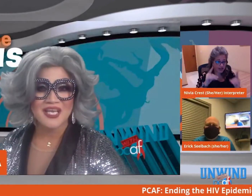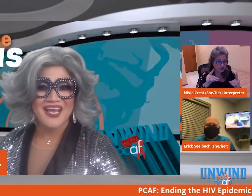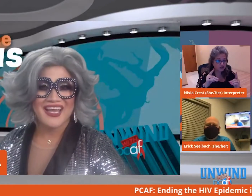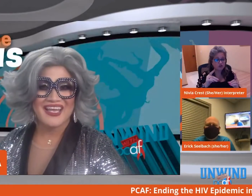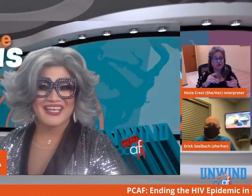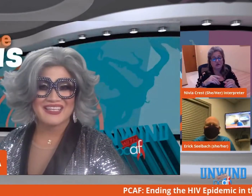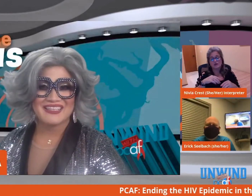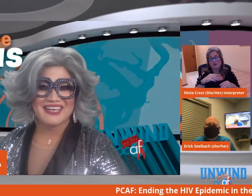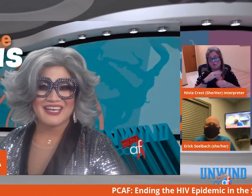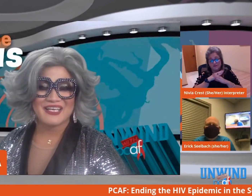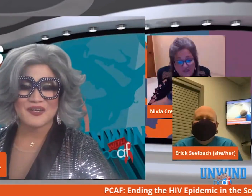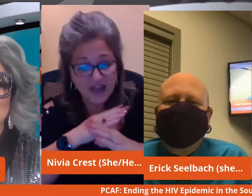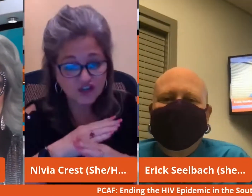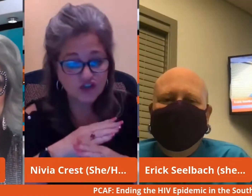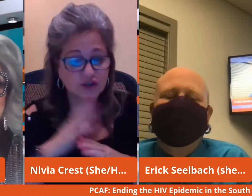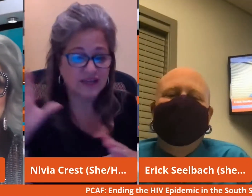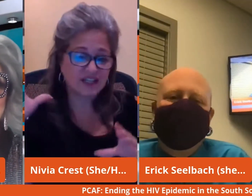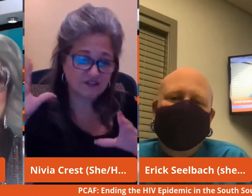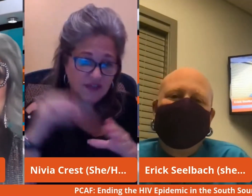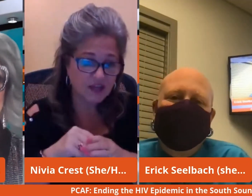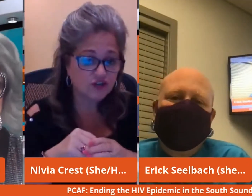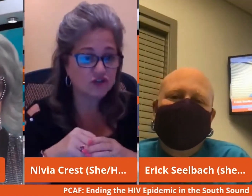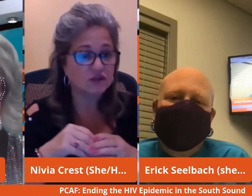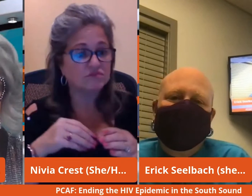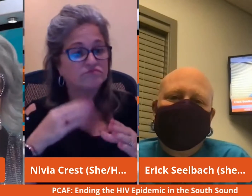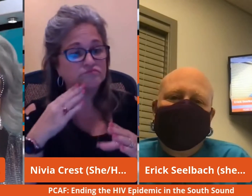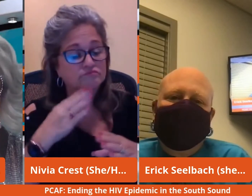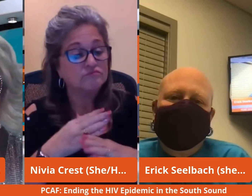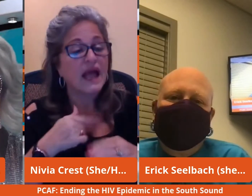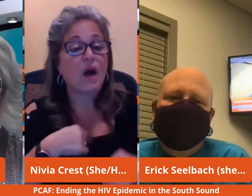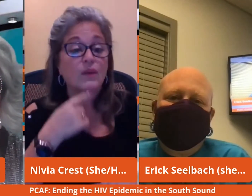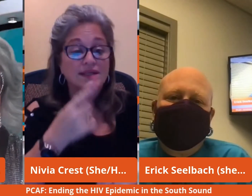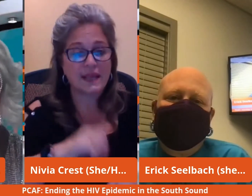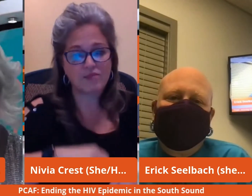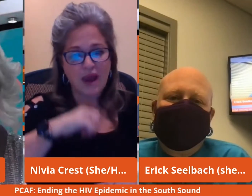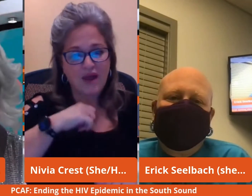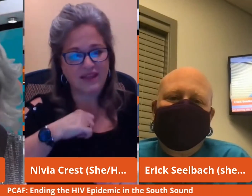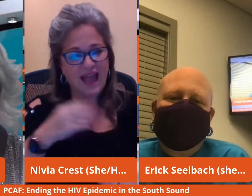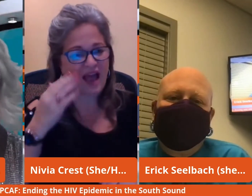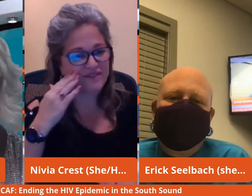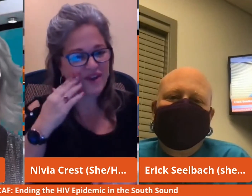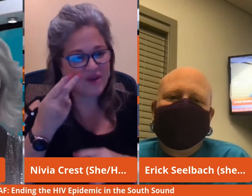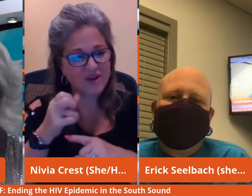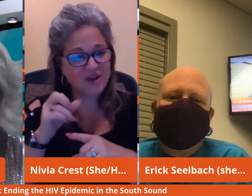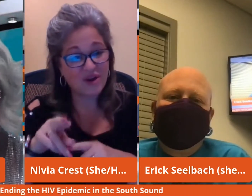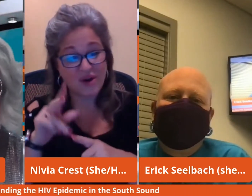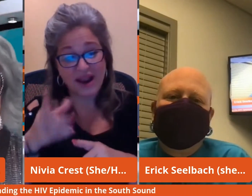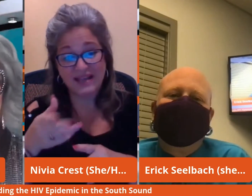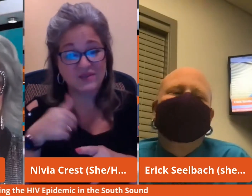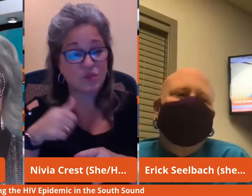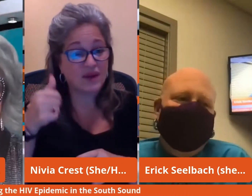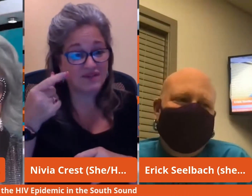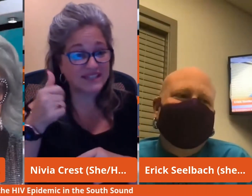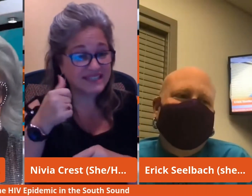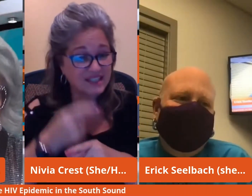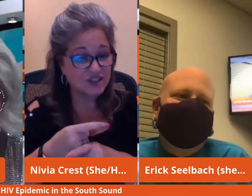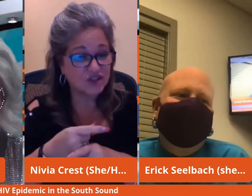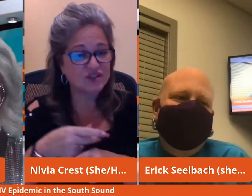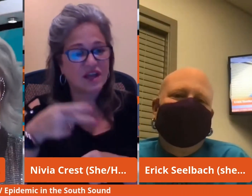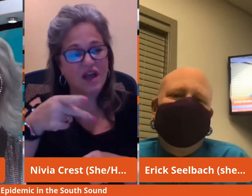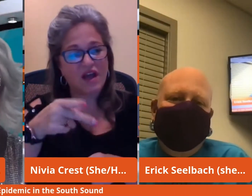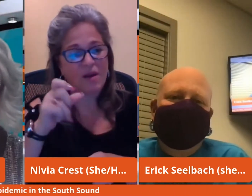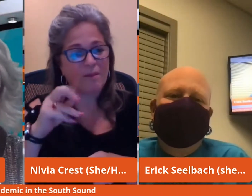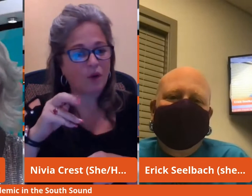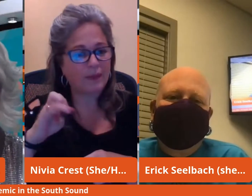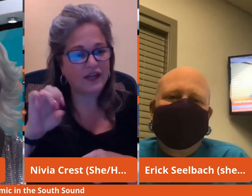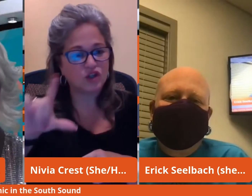intervention. And I also want to proudly say I've also known her as one of the sisters of Perpetual Indulgence.